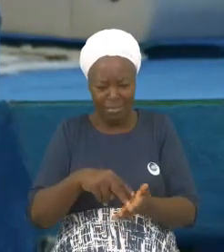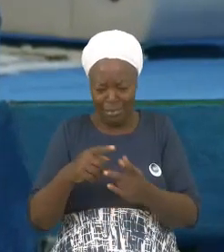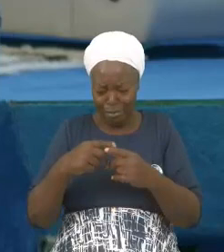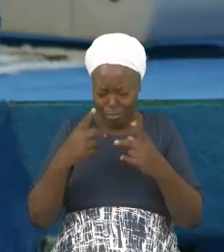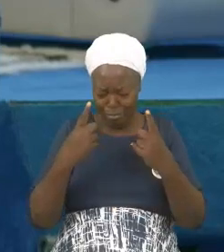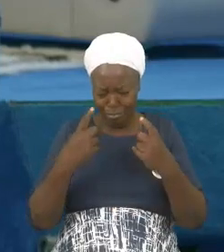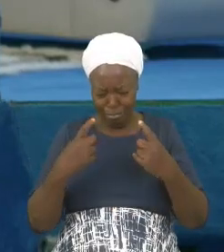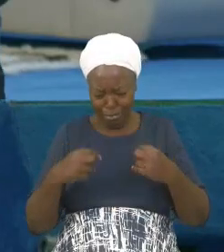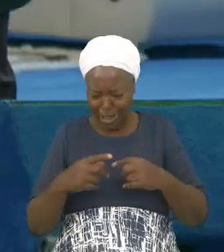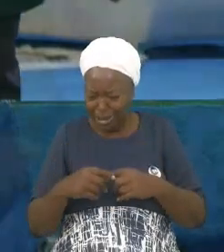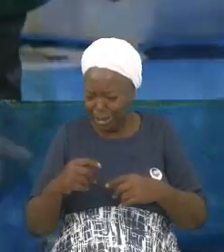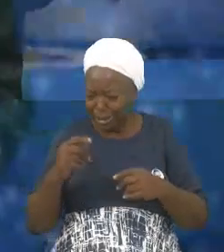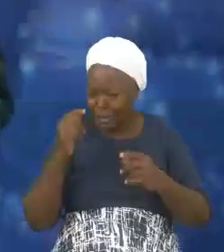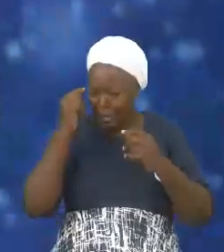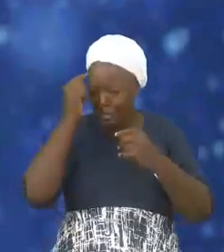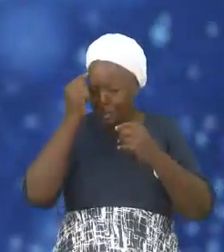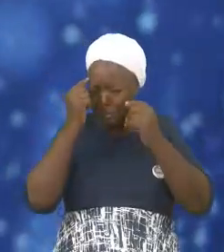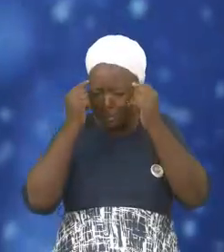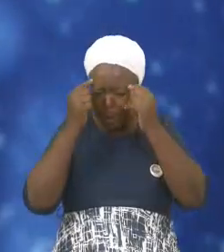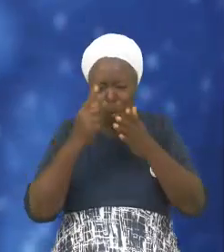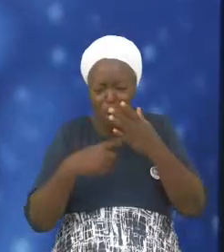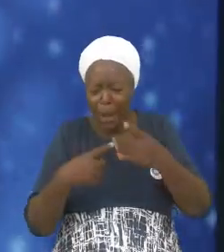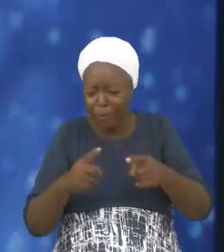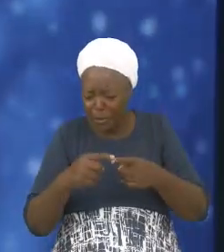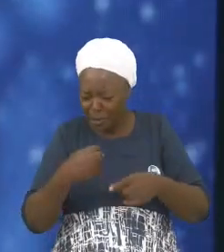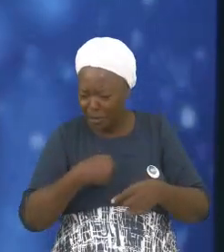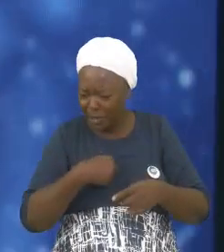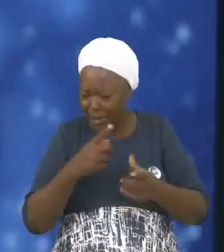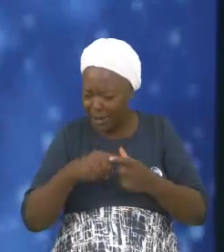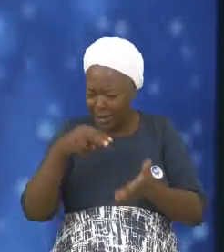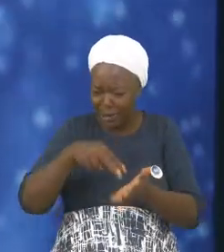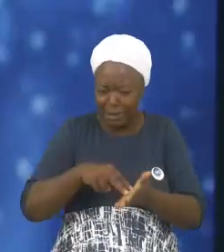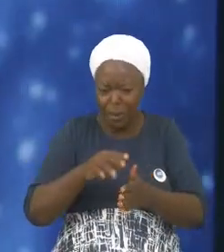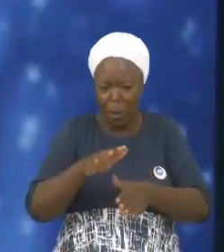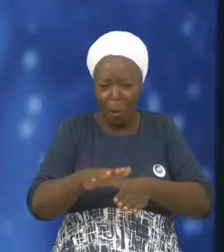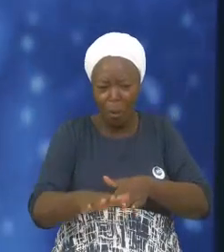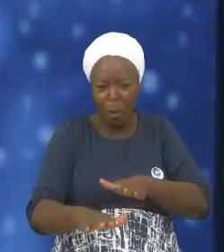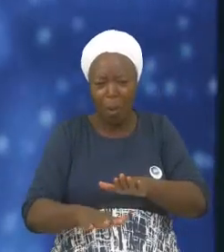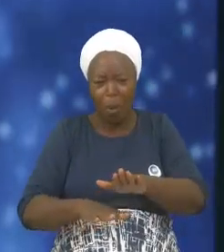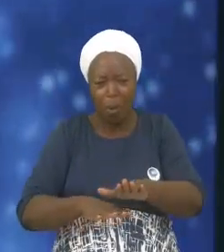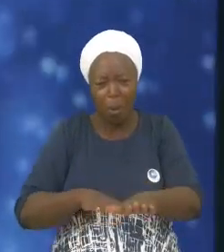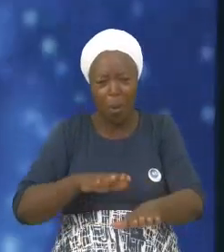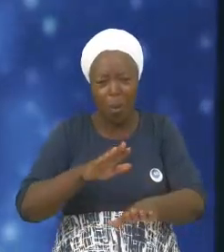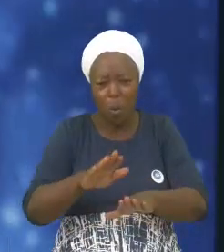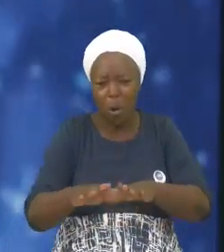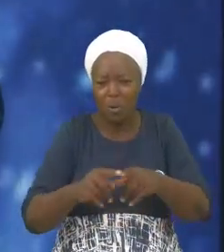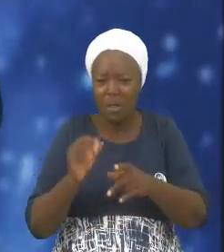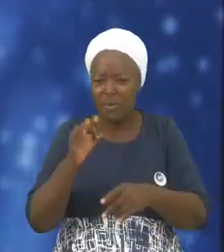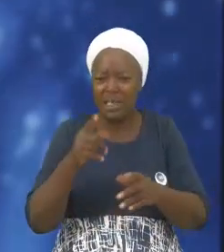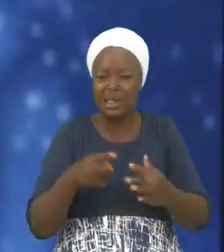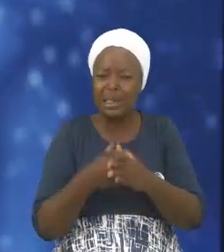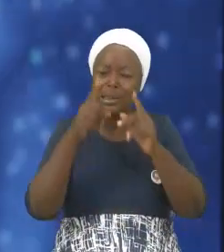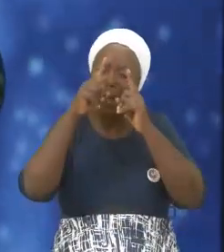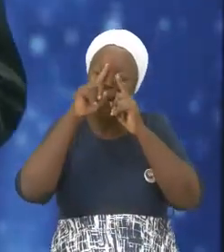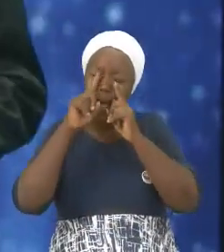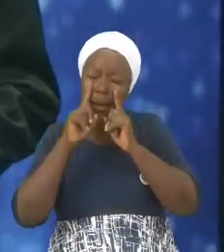she walked to the front. She was crying, tears of joy. And then